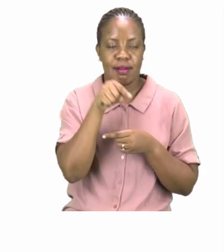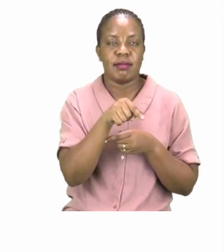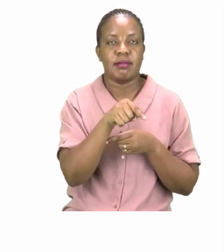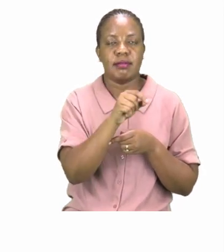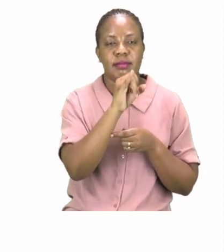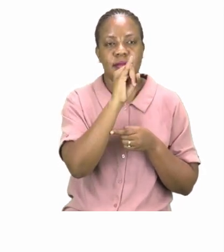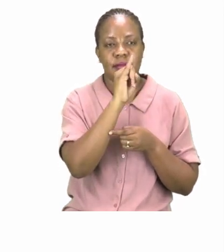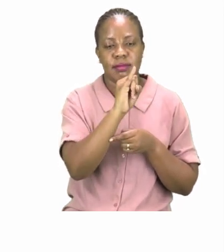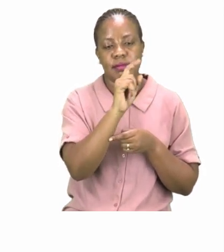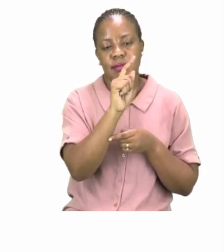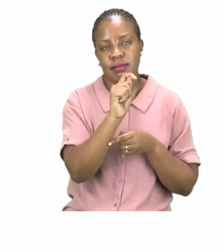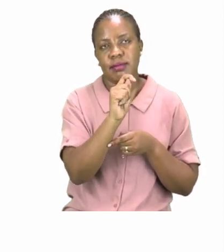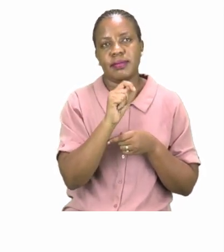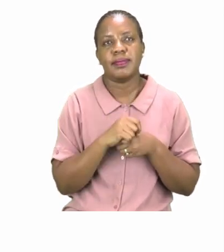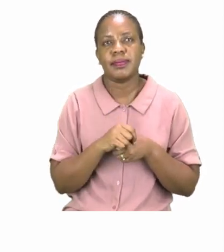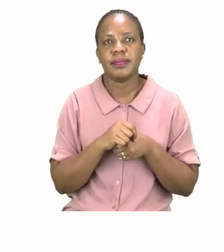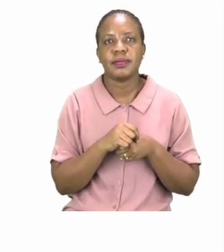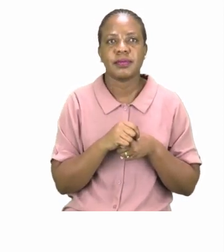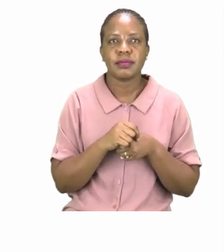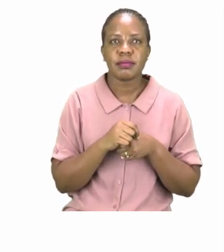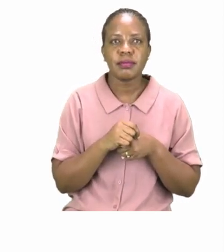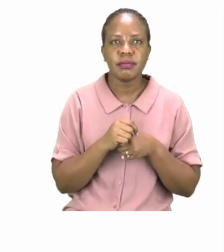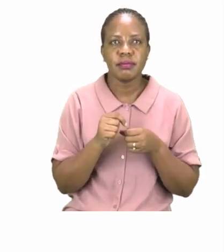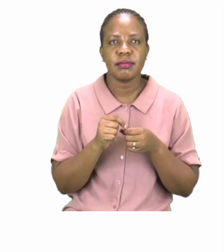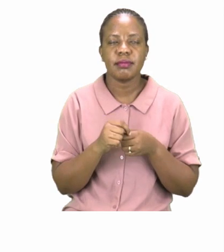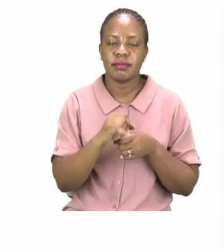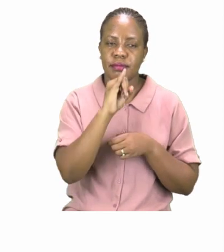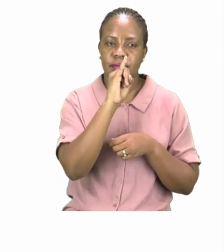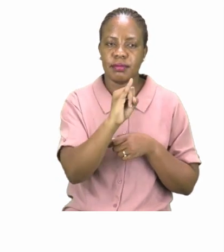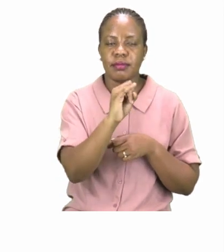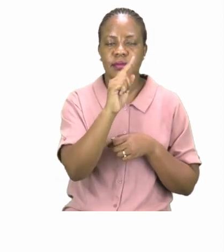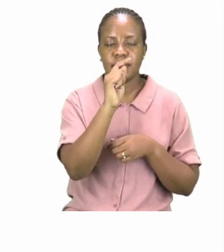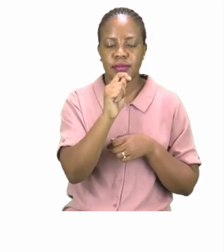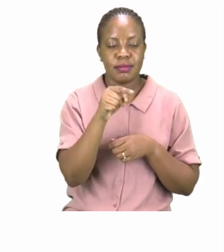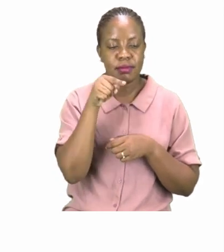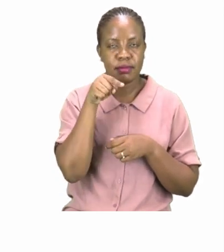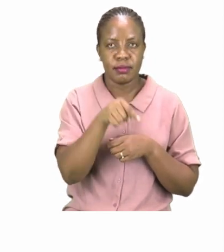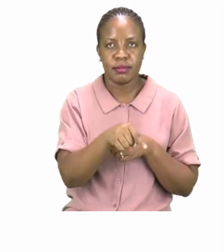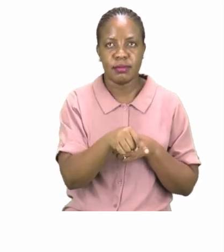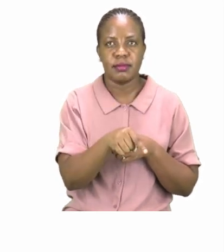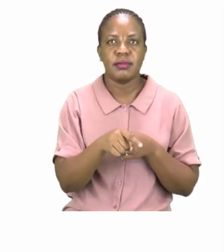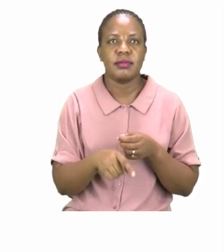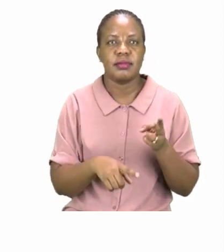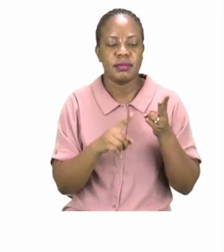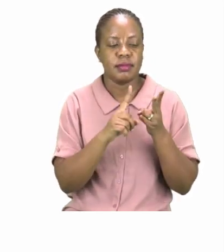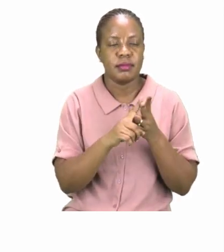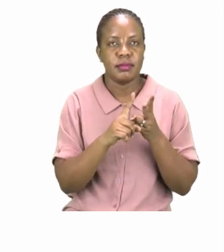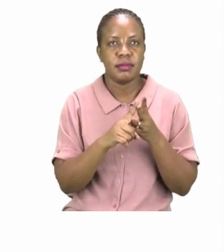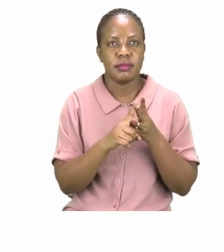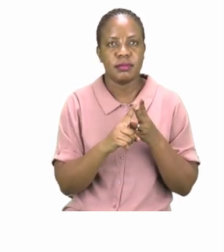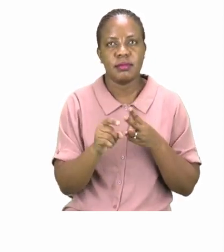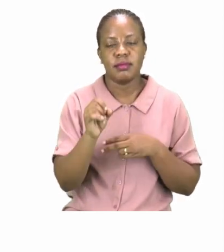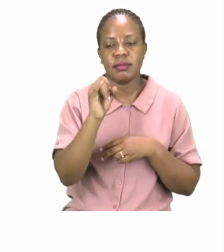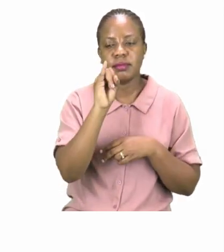It. It. The next one is in.